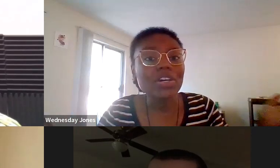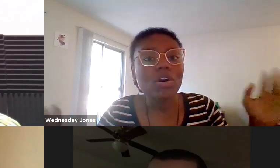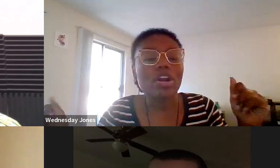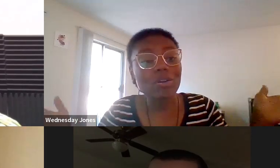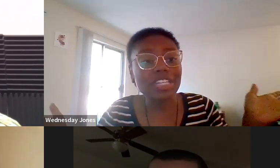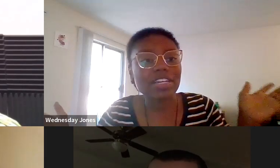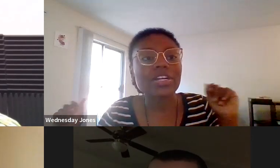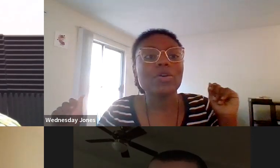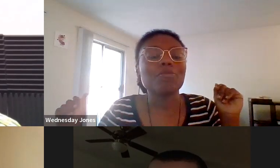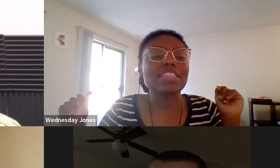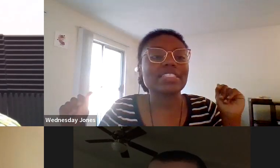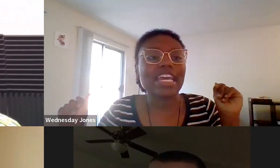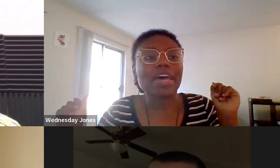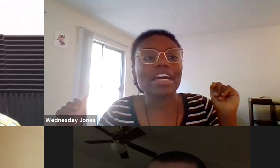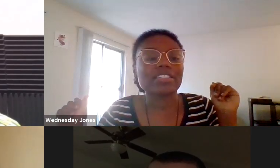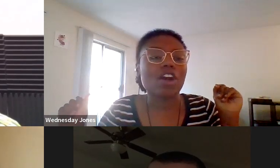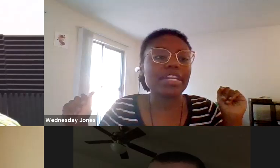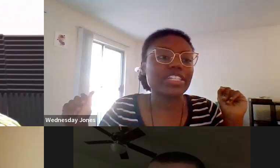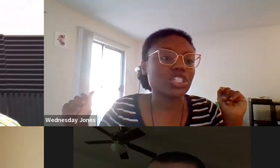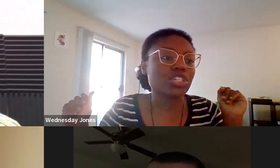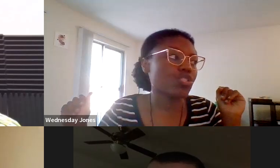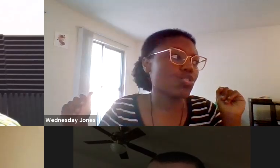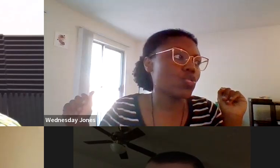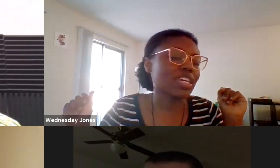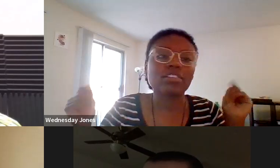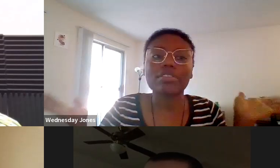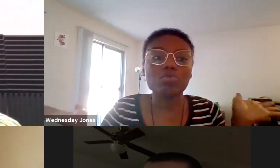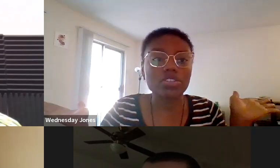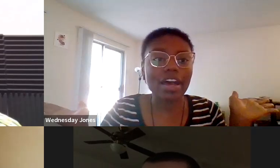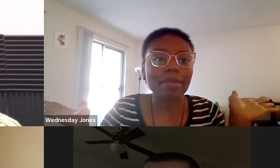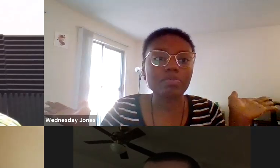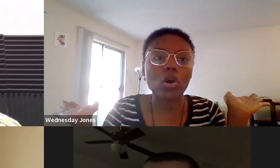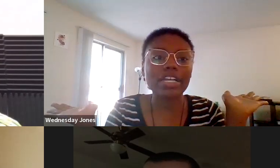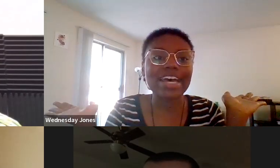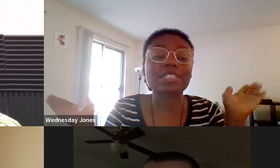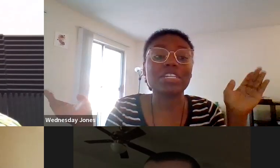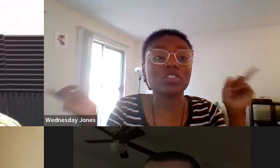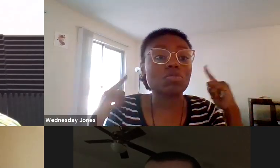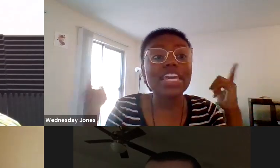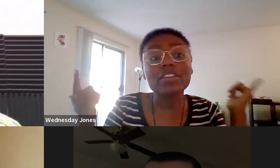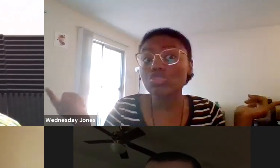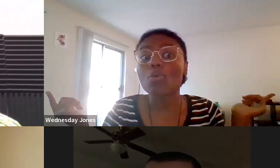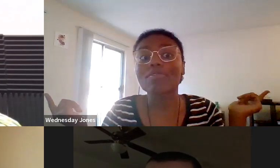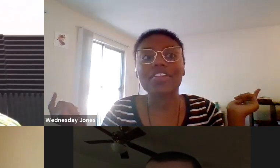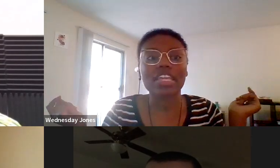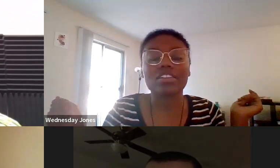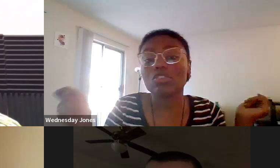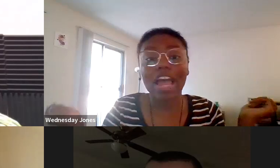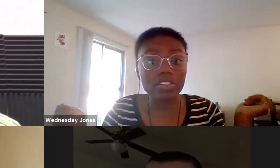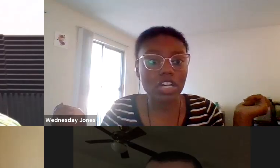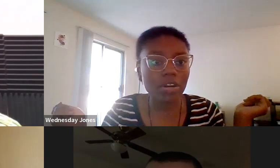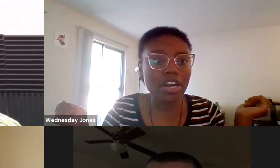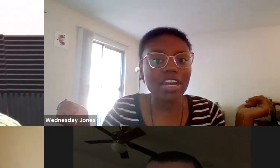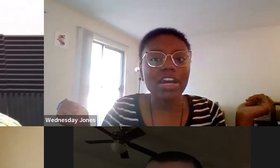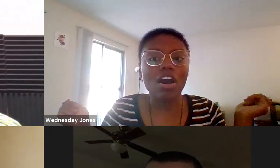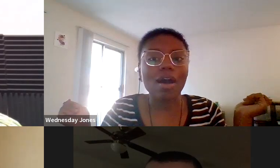ramp or a note taker would be the same as an accommodation to get more time on tests because you think slower rather than you